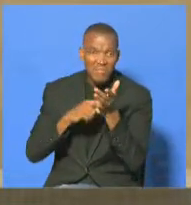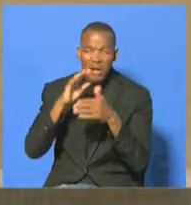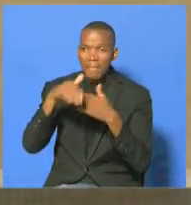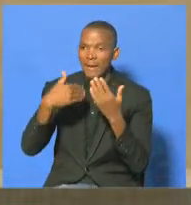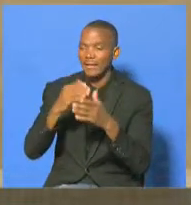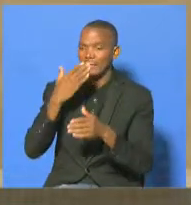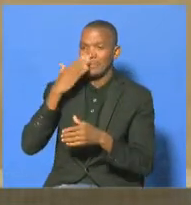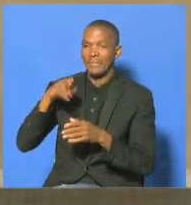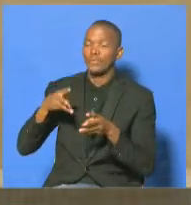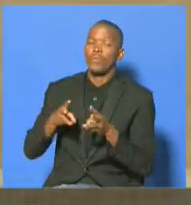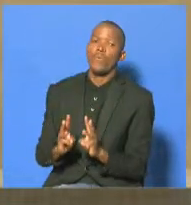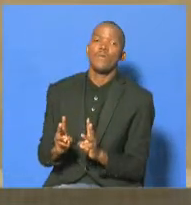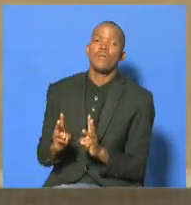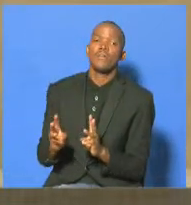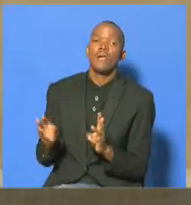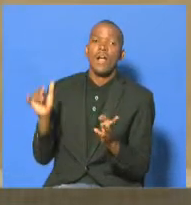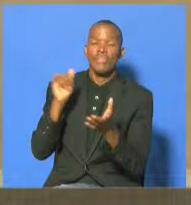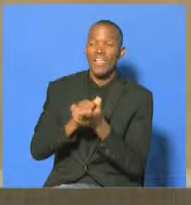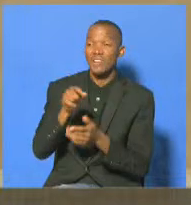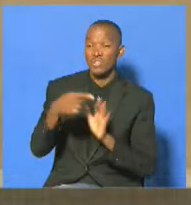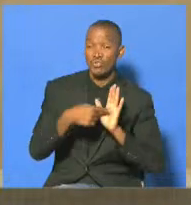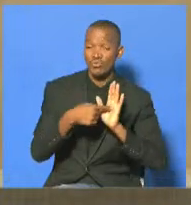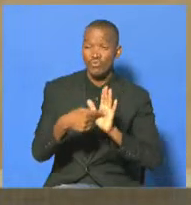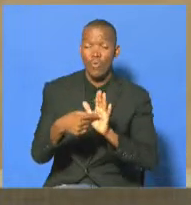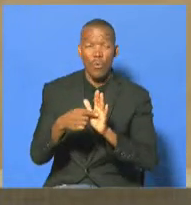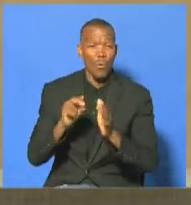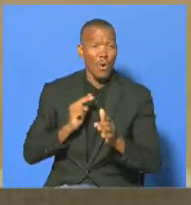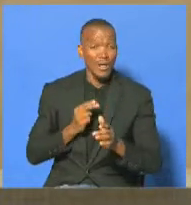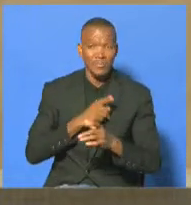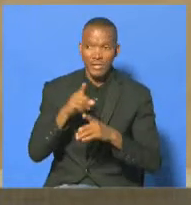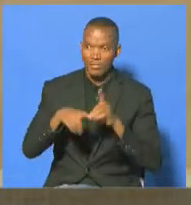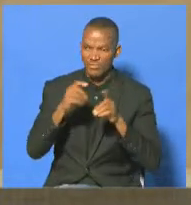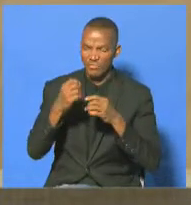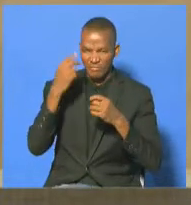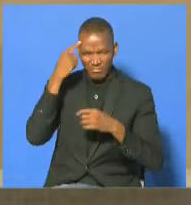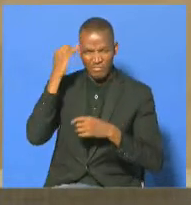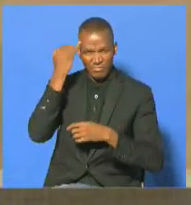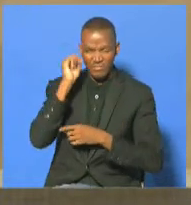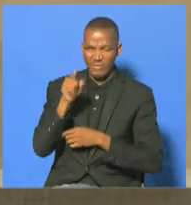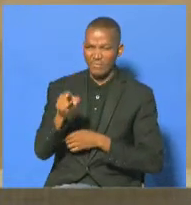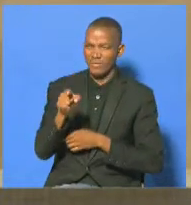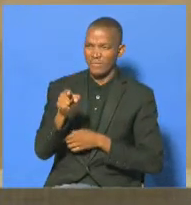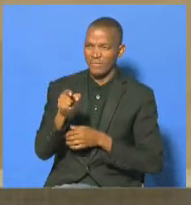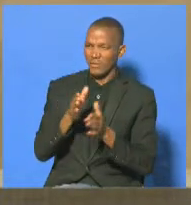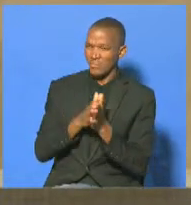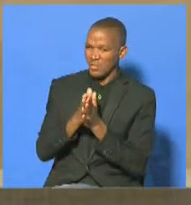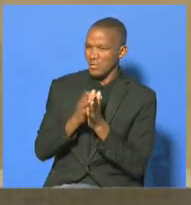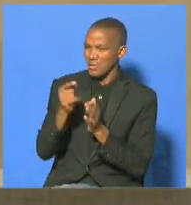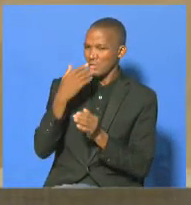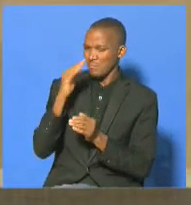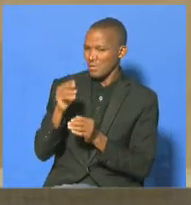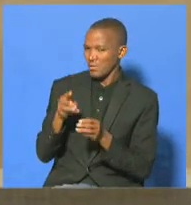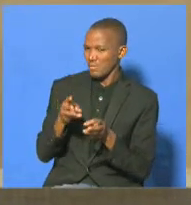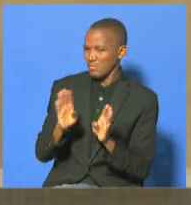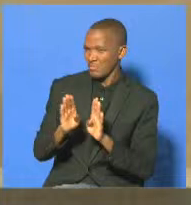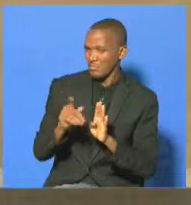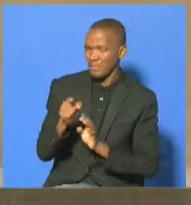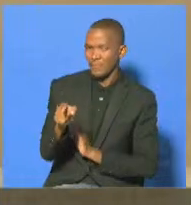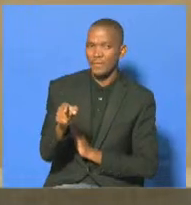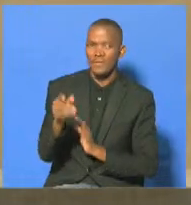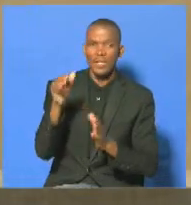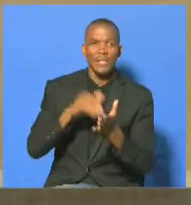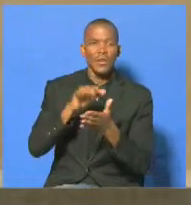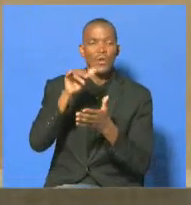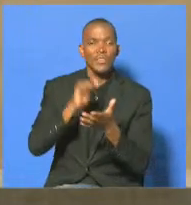manner. This discredits us in public opinion, attracting hostility. It's